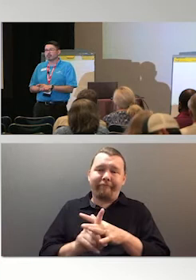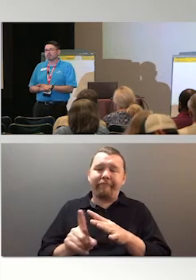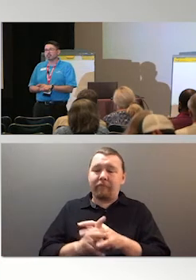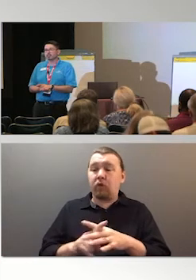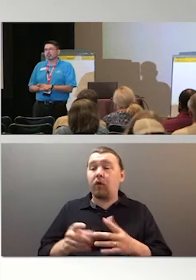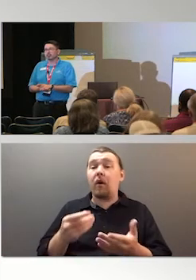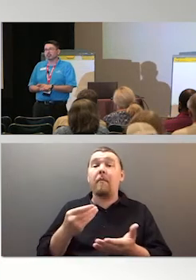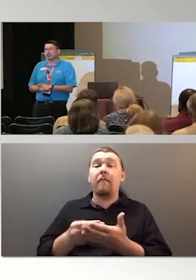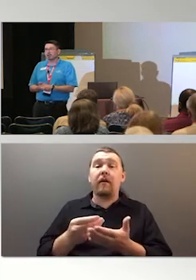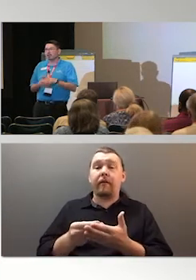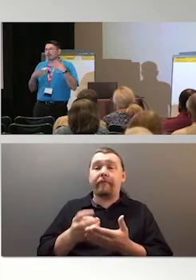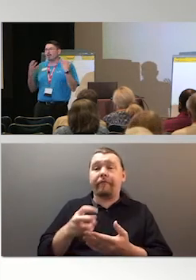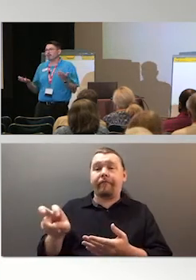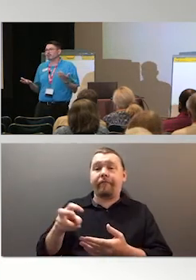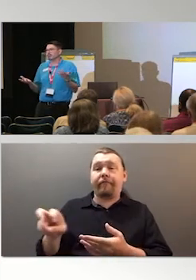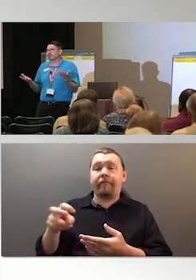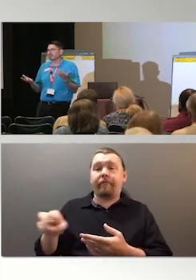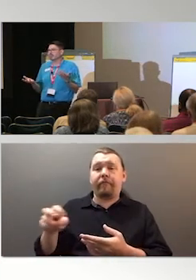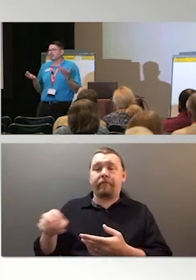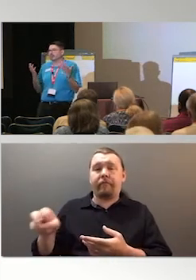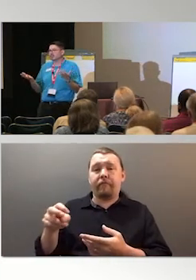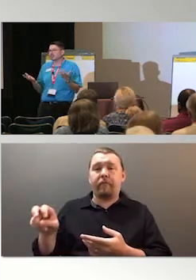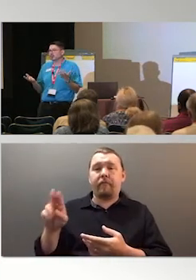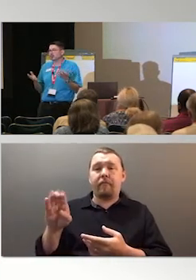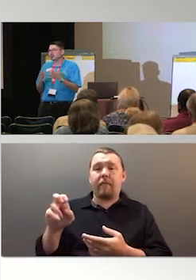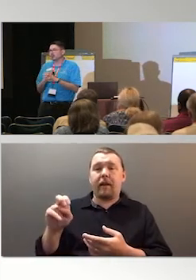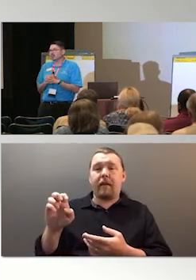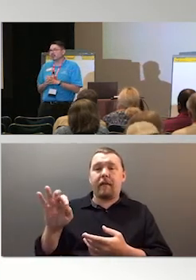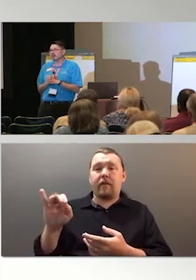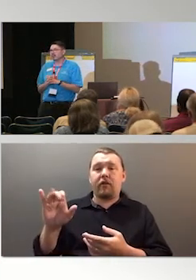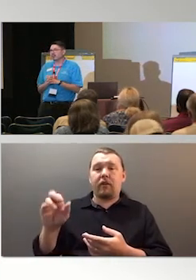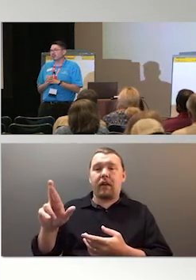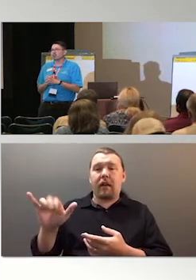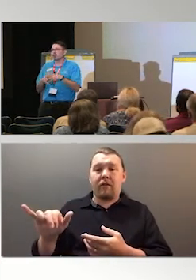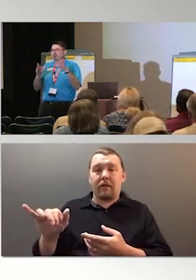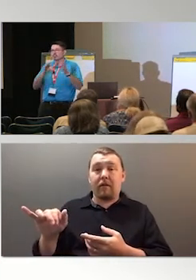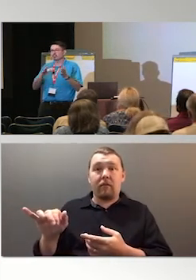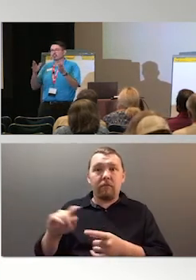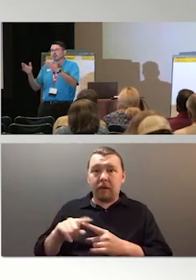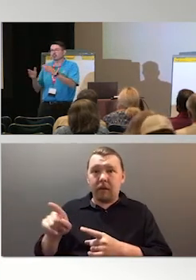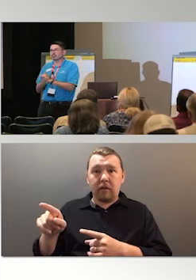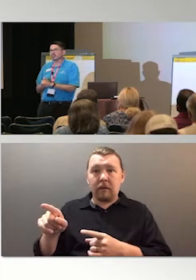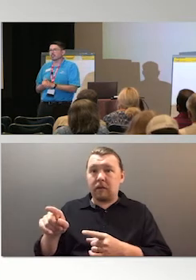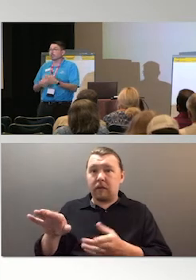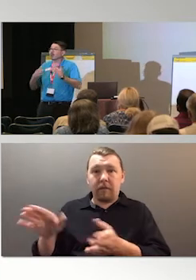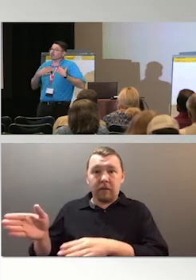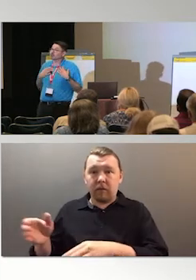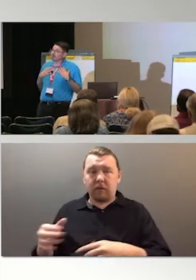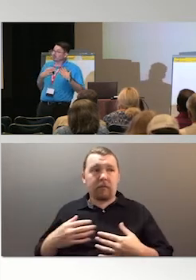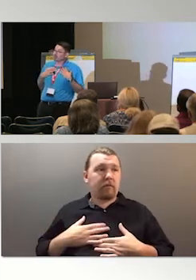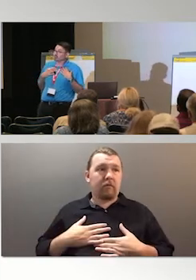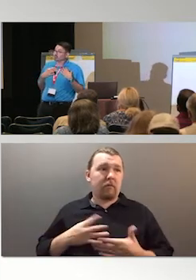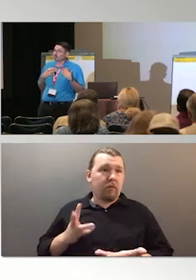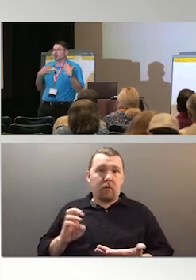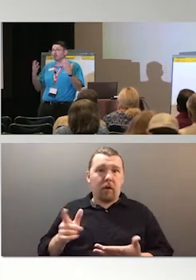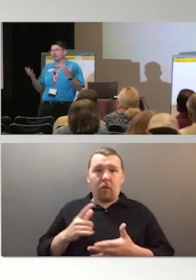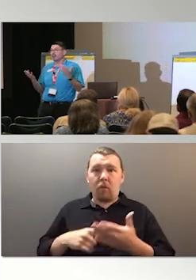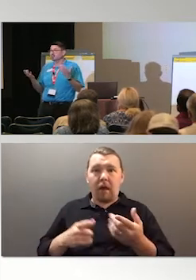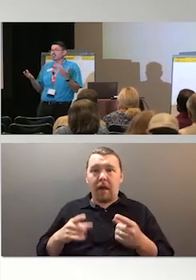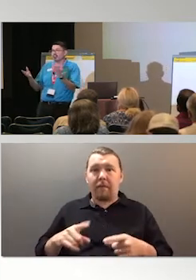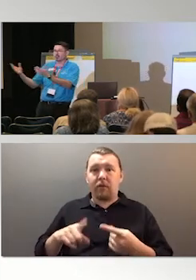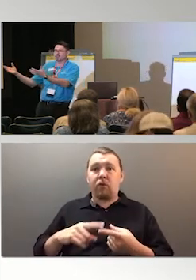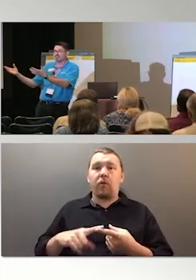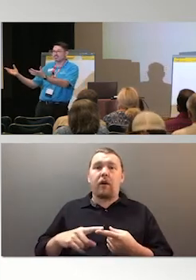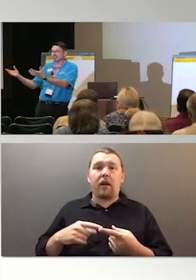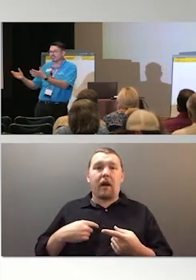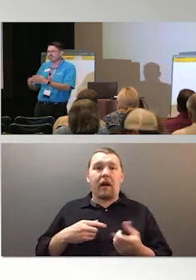for a beneficiary. What happens, God forbid, they pass away? And eventually, hopefully, you get to the point where it's like, okay, what happens when I pass away? Now who's going